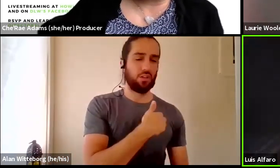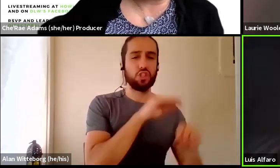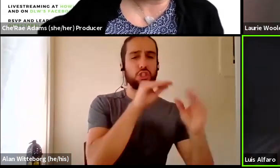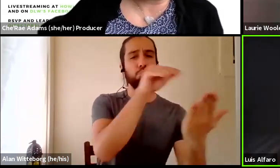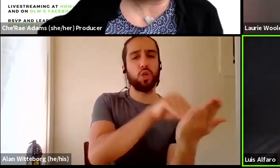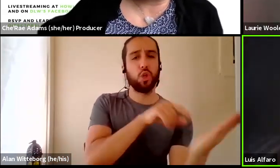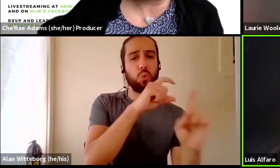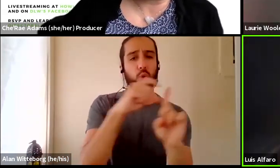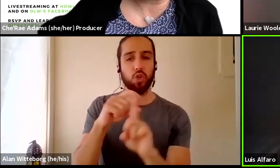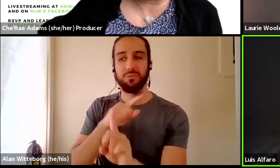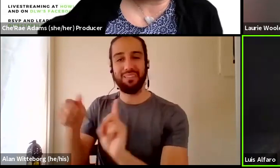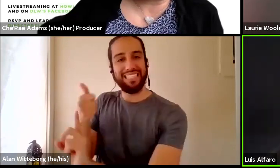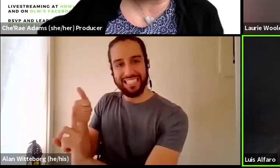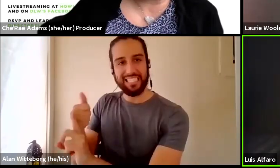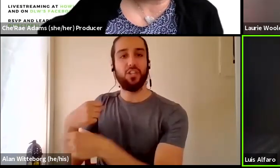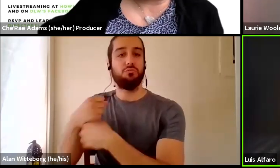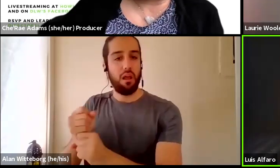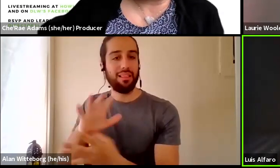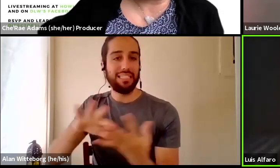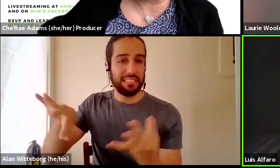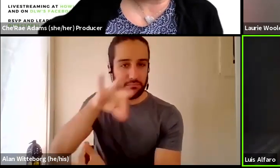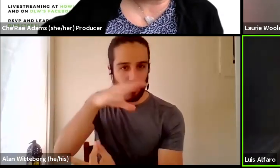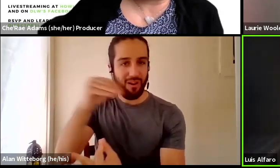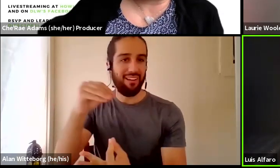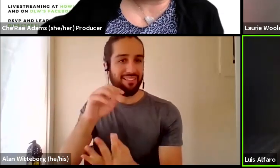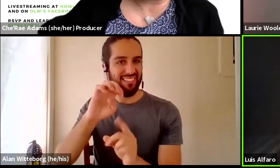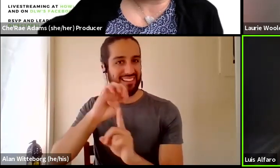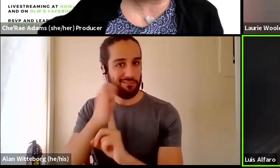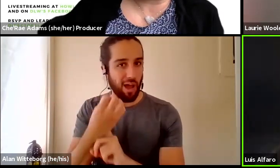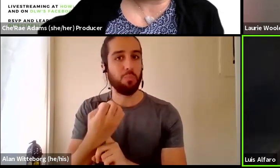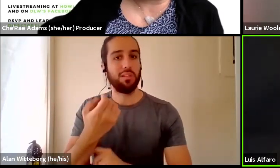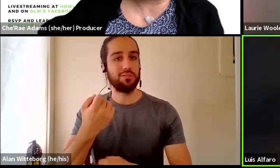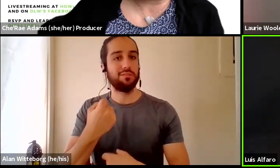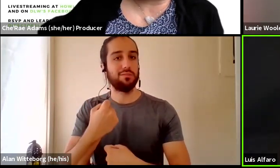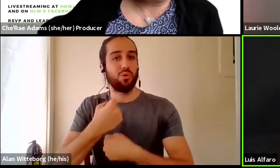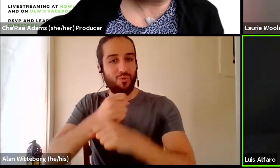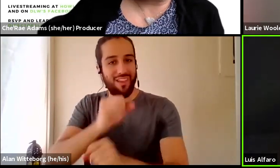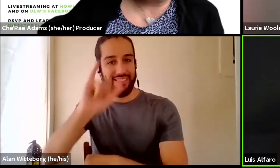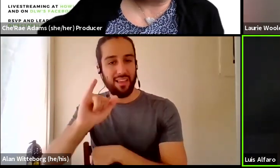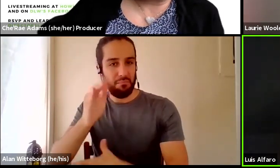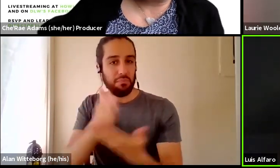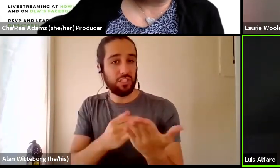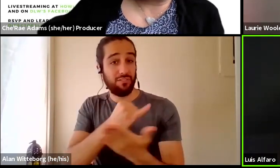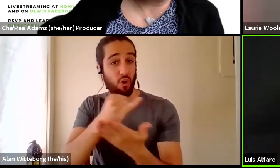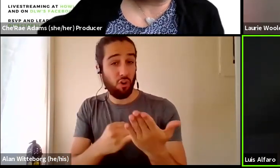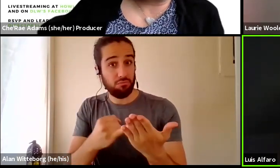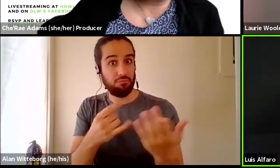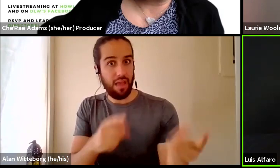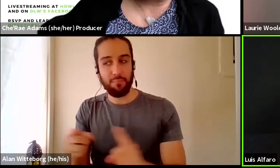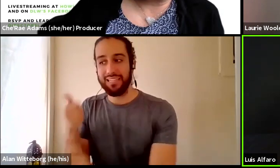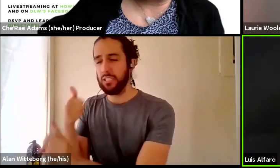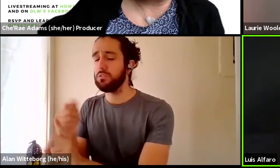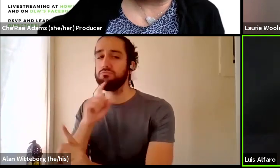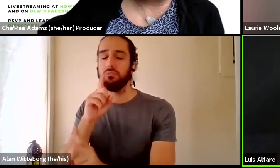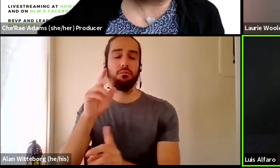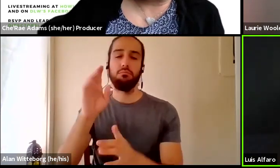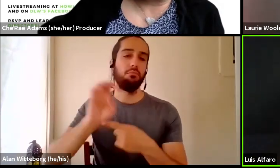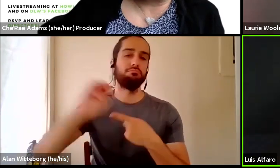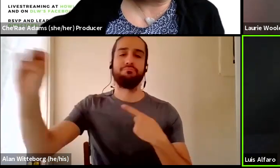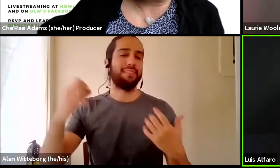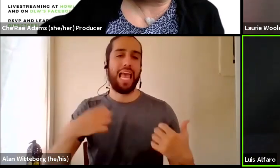the one who created the spirit and the environment to make that piece of art happen. And he was so happy at the end. I was